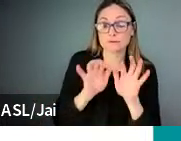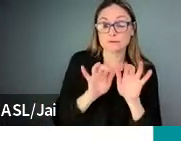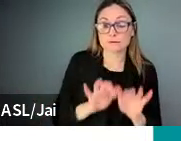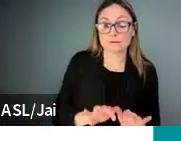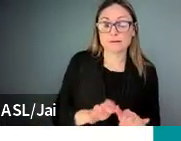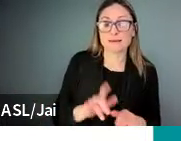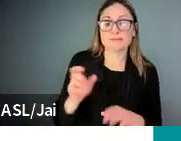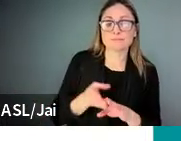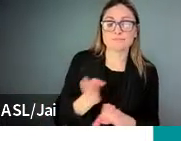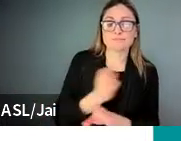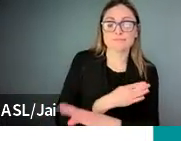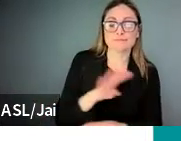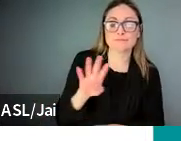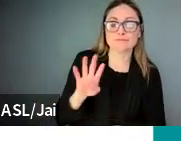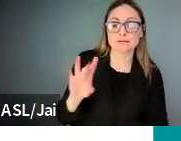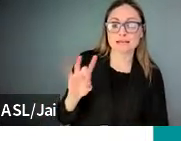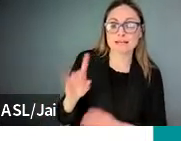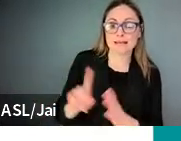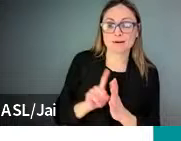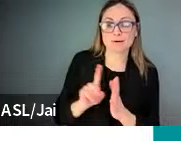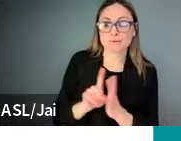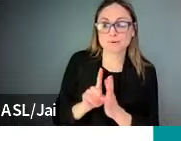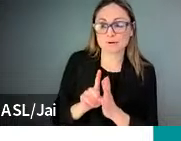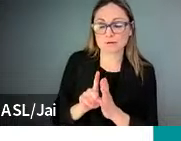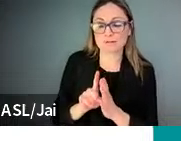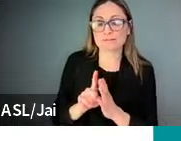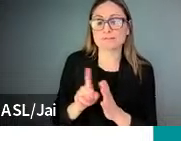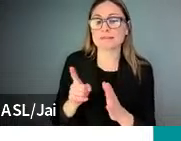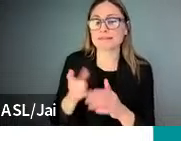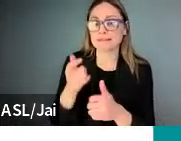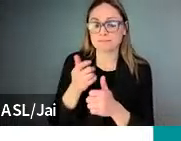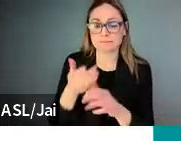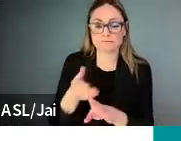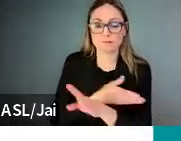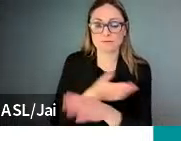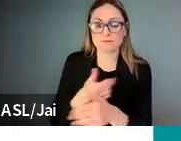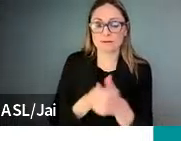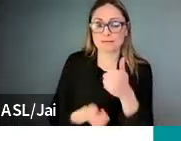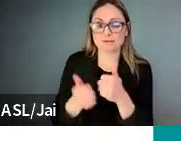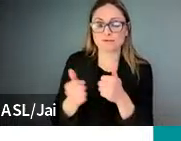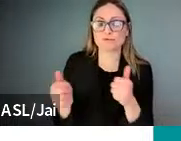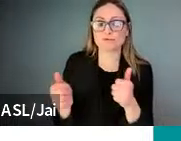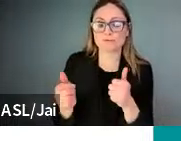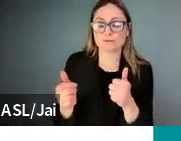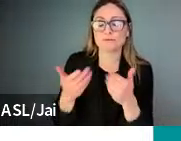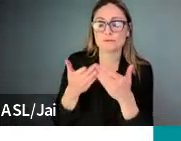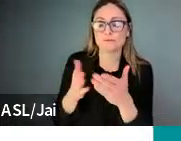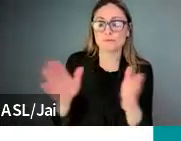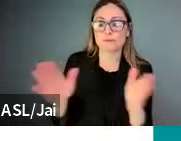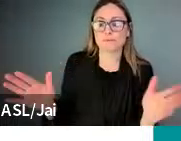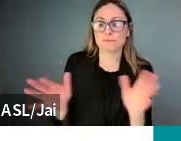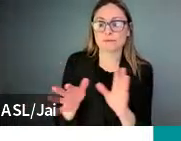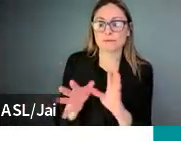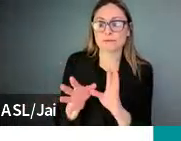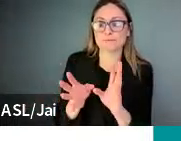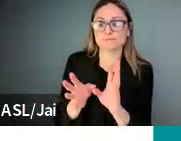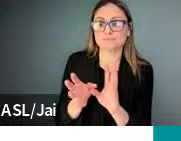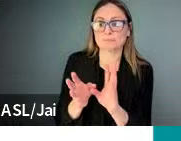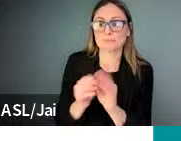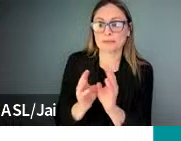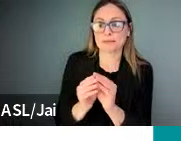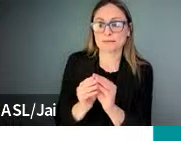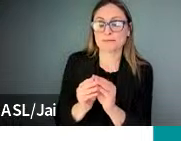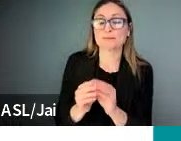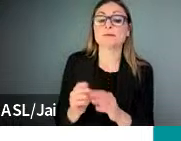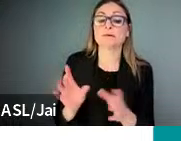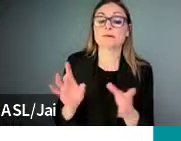prior to 48 hours in advance of each upcoming meeting in order to be distributed to advisory group members.